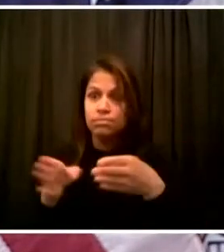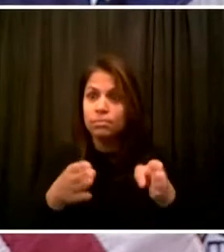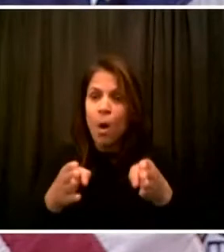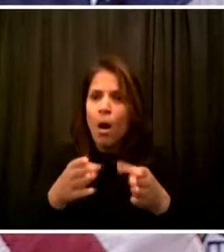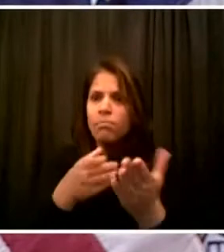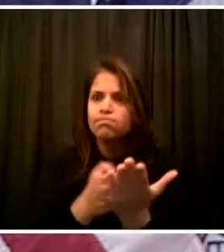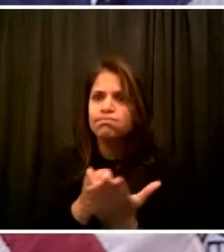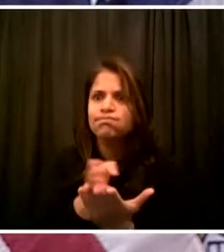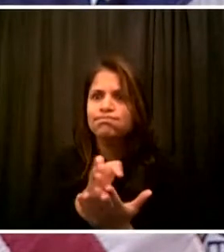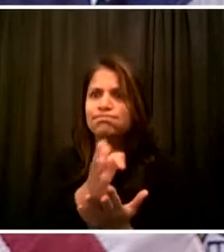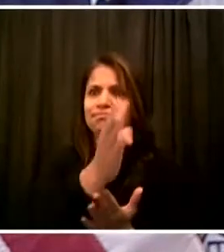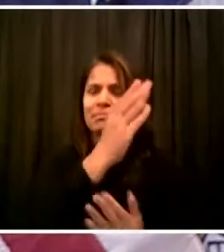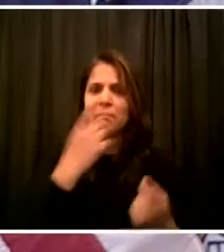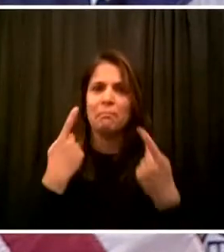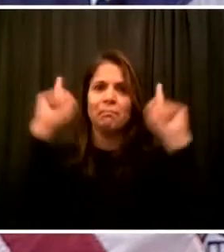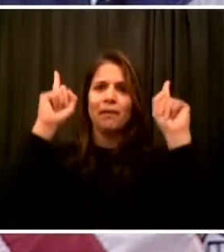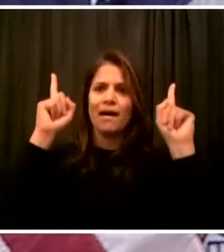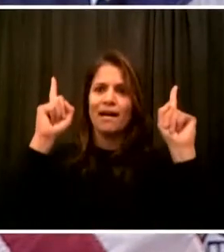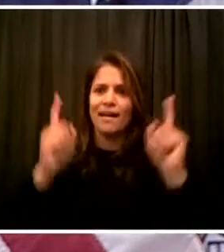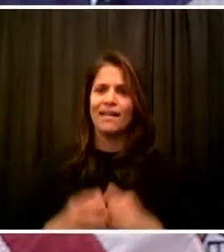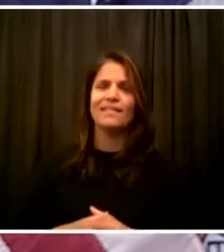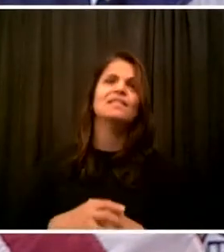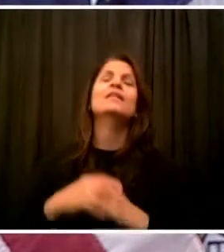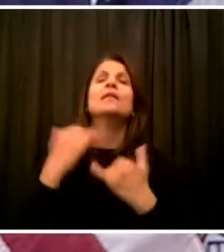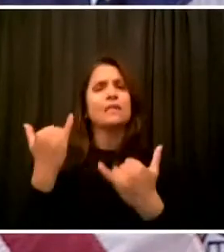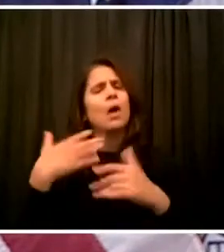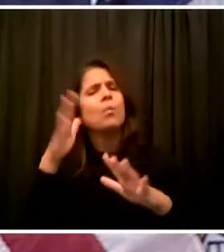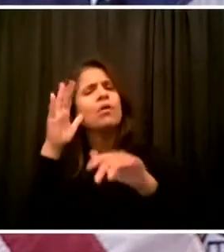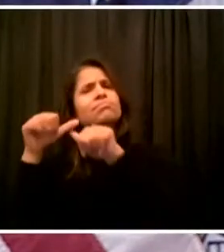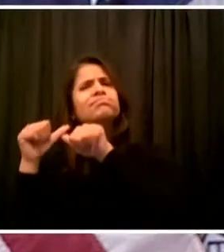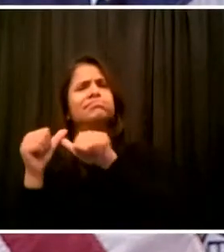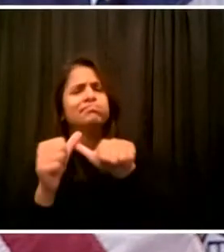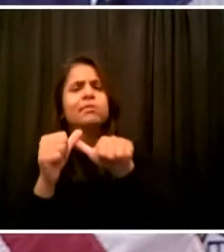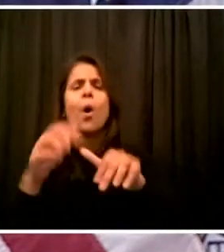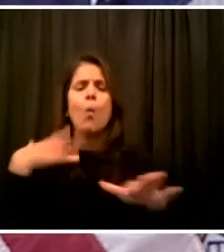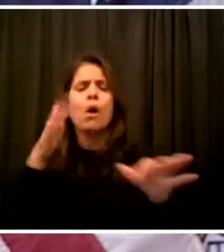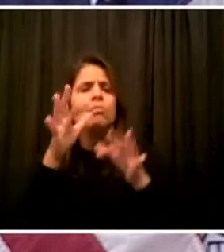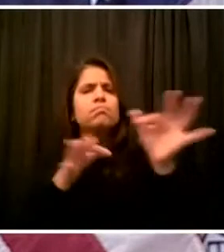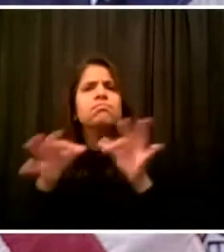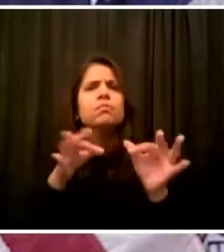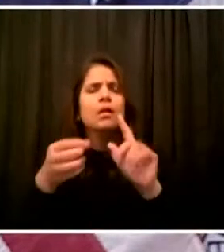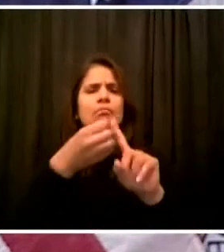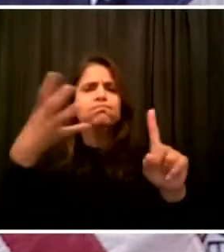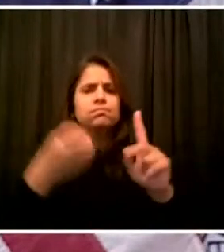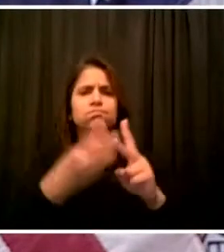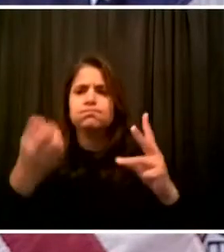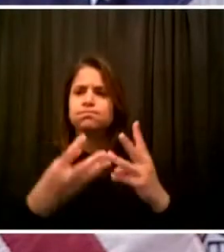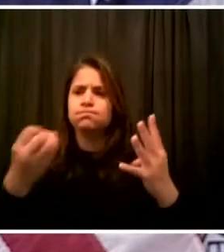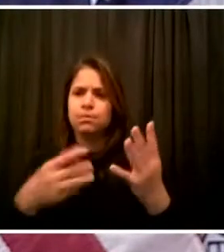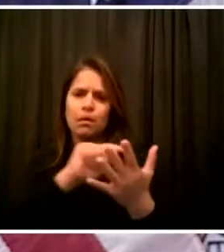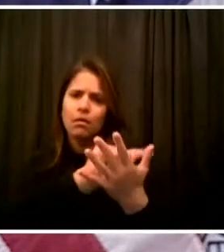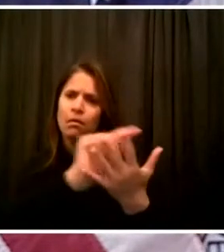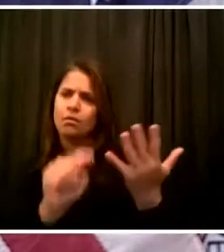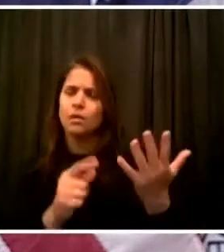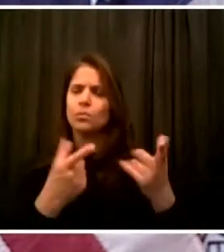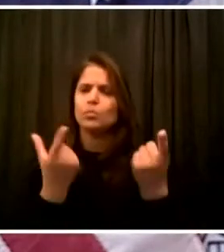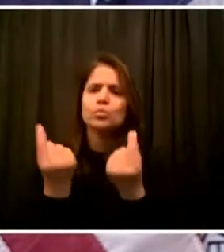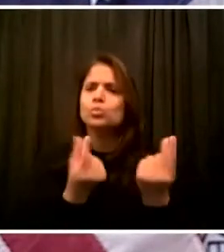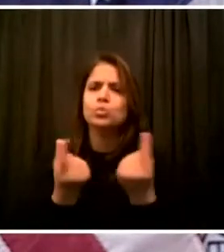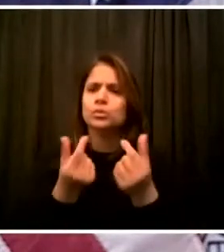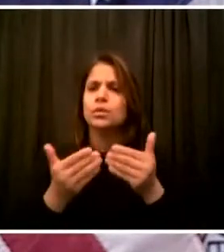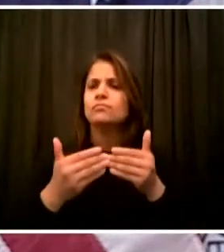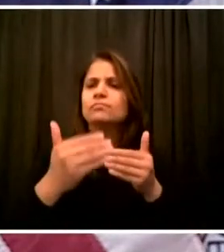constant consultative process that has led us to get the city in the right direction, but there's a hell of a lot more to do,